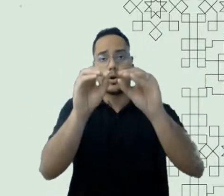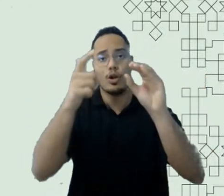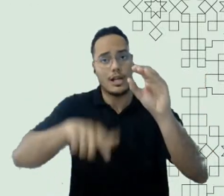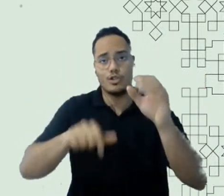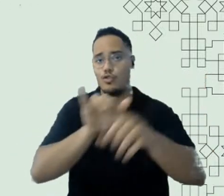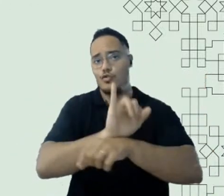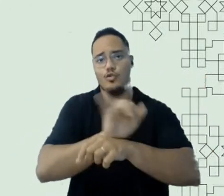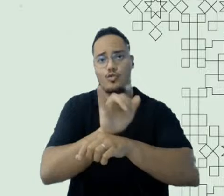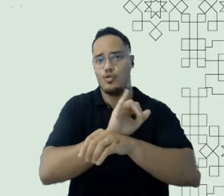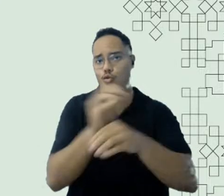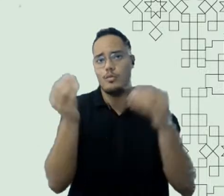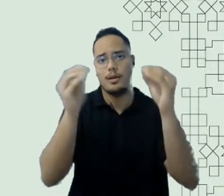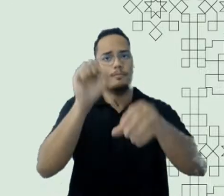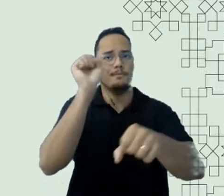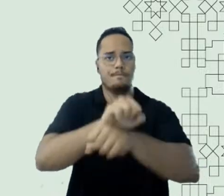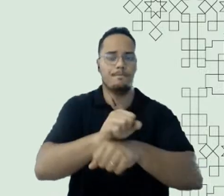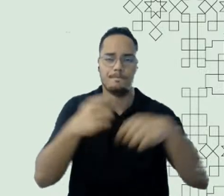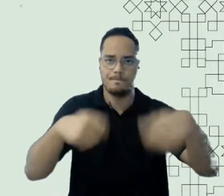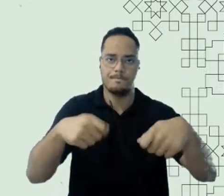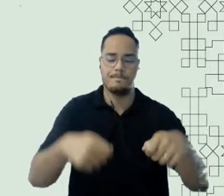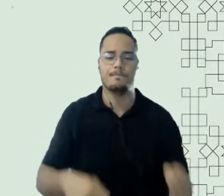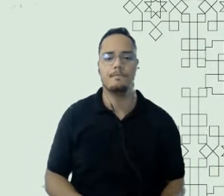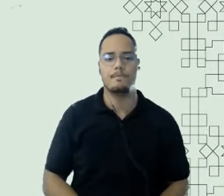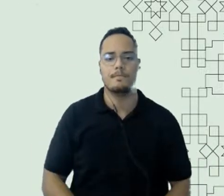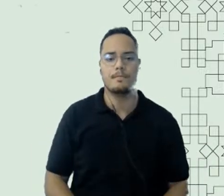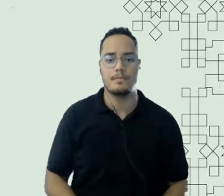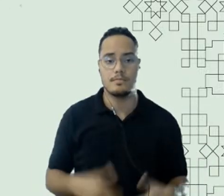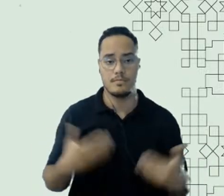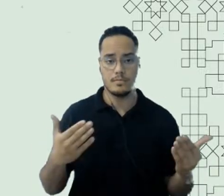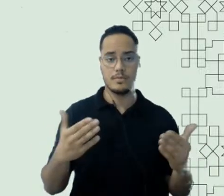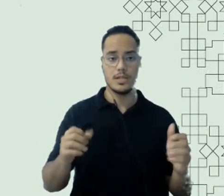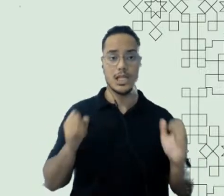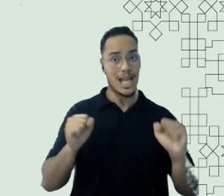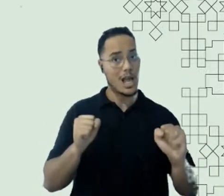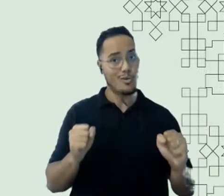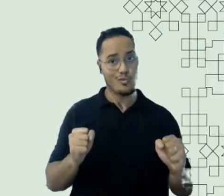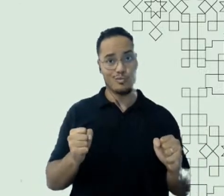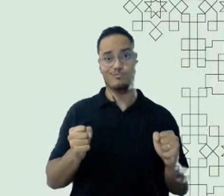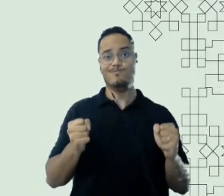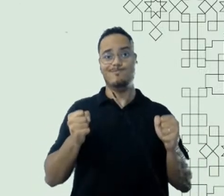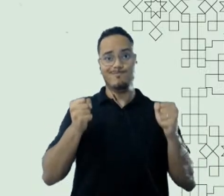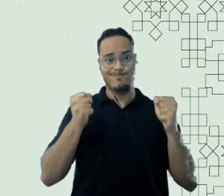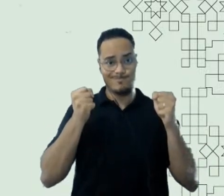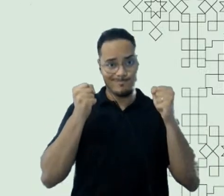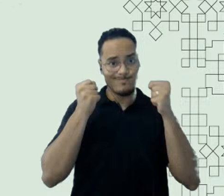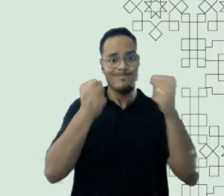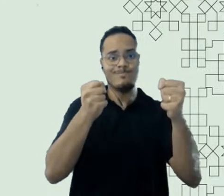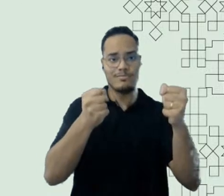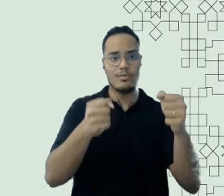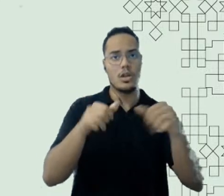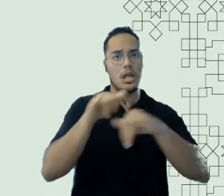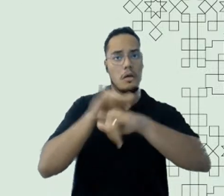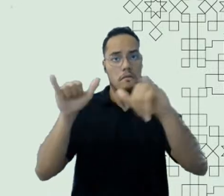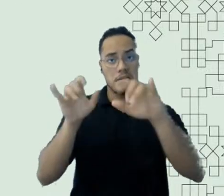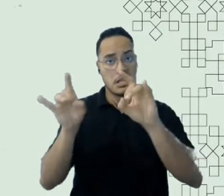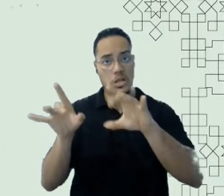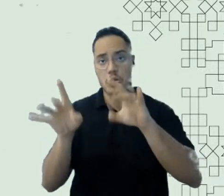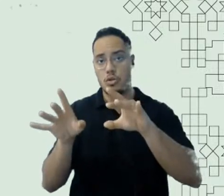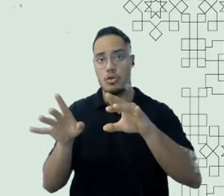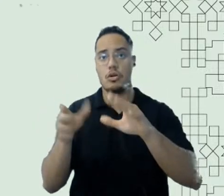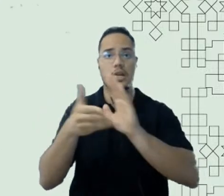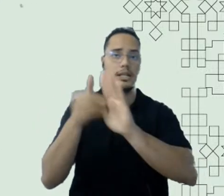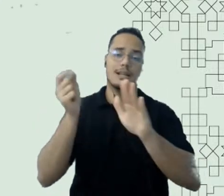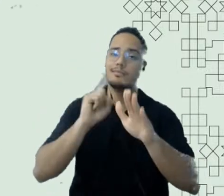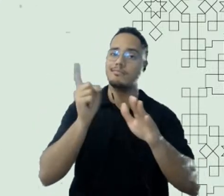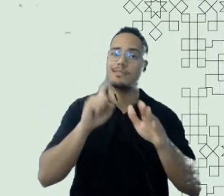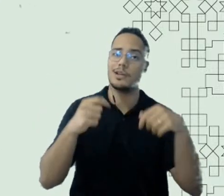takedown. And that was what was the mostly contested part of the system, because a lot